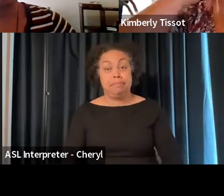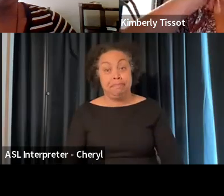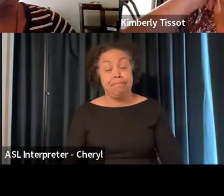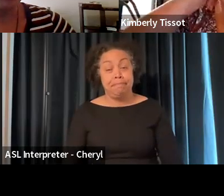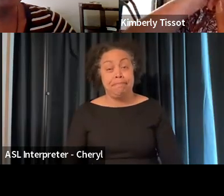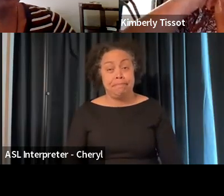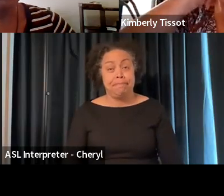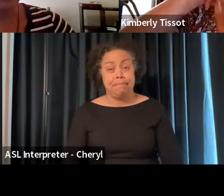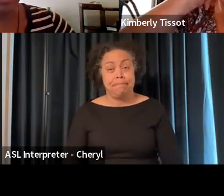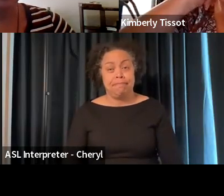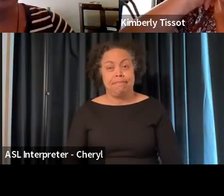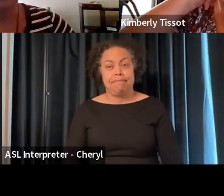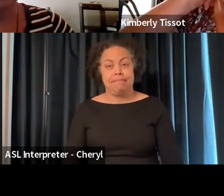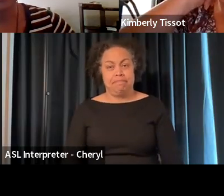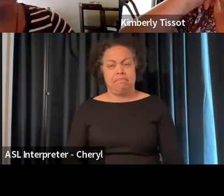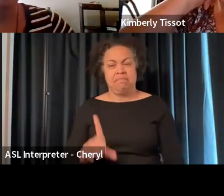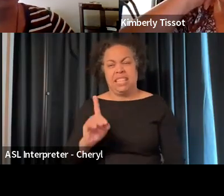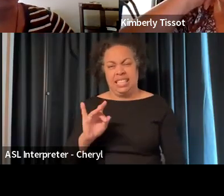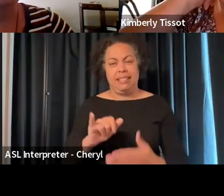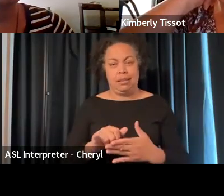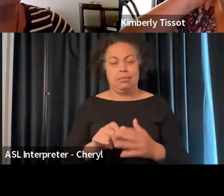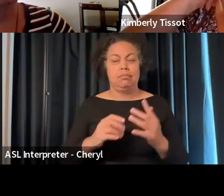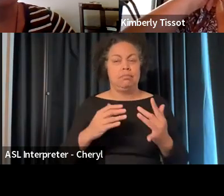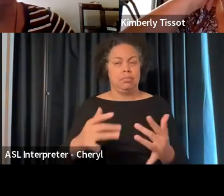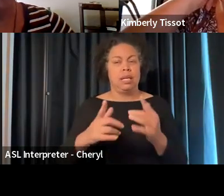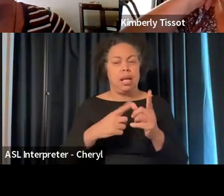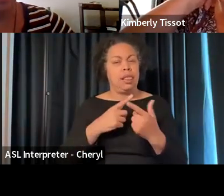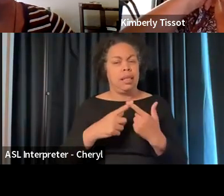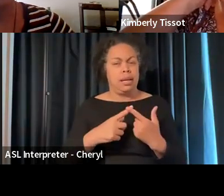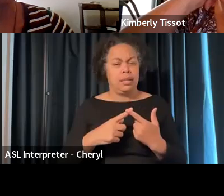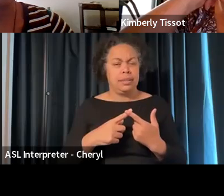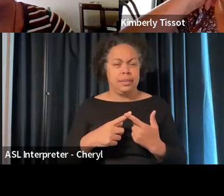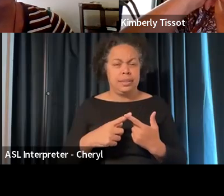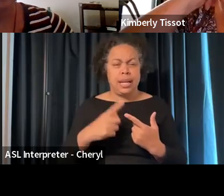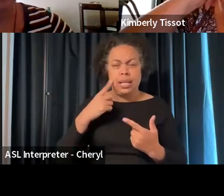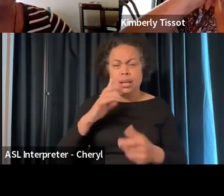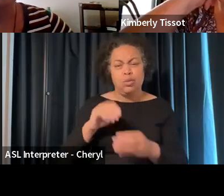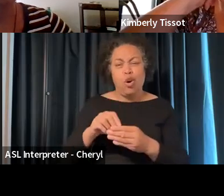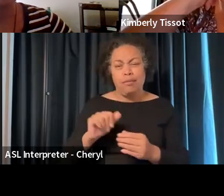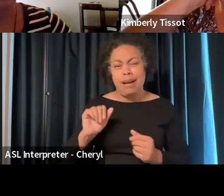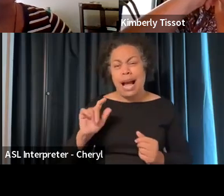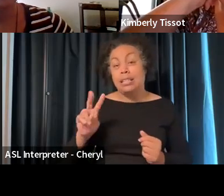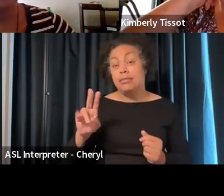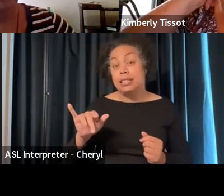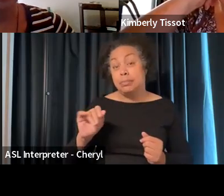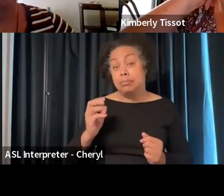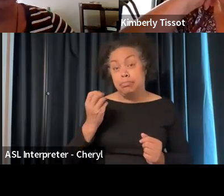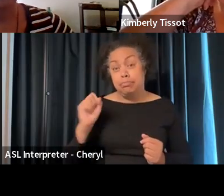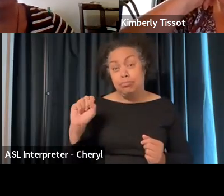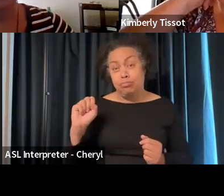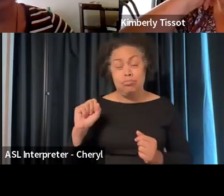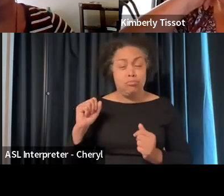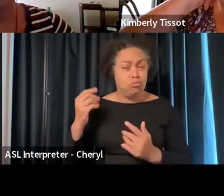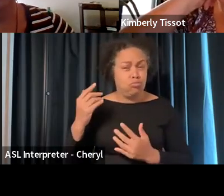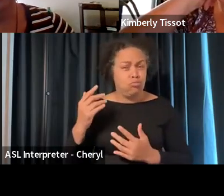get. And so I did that. And then I'd been involved in activism previously. I did some stuff